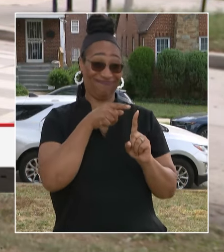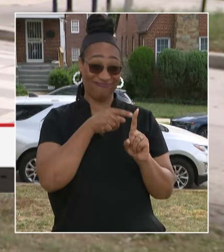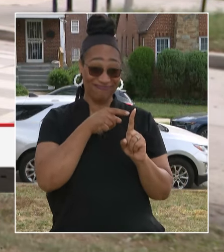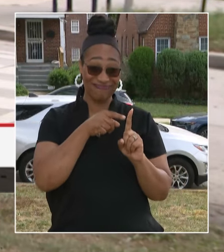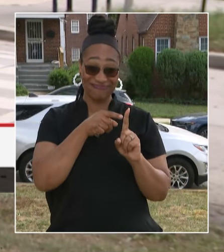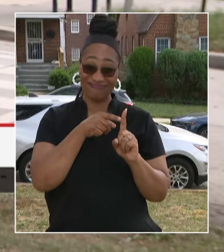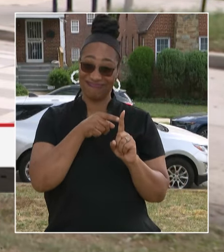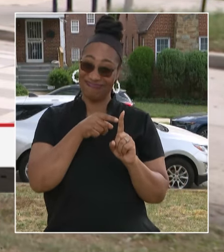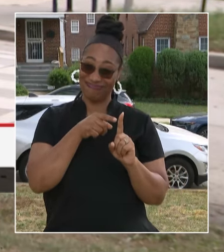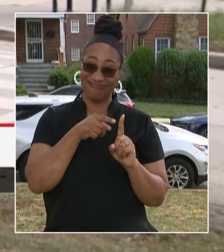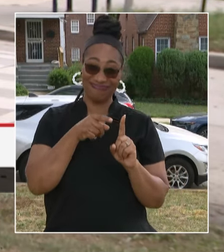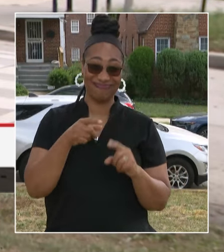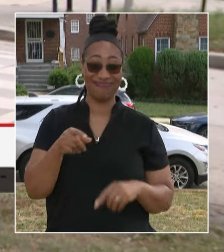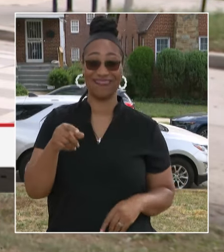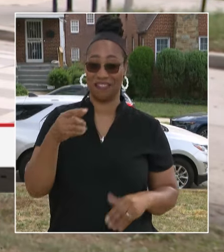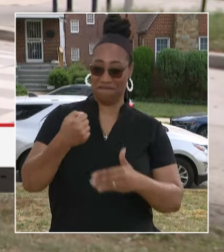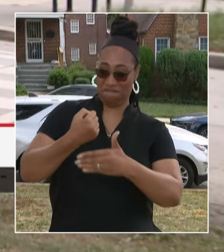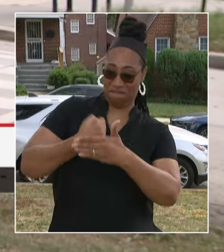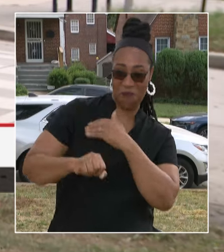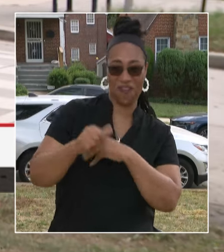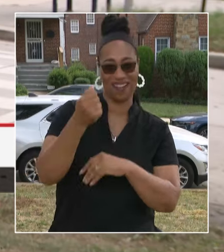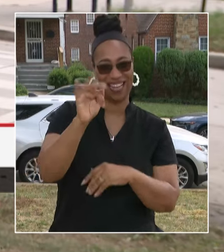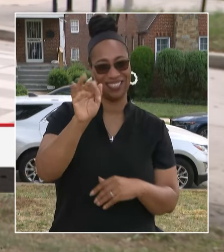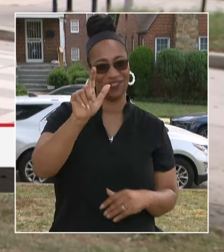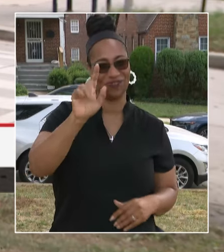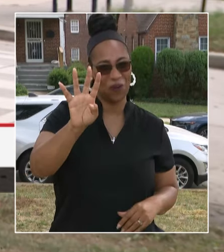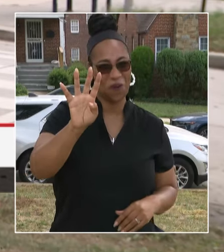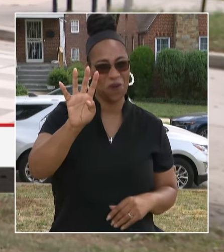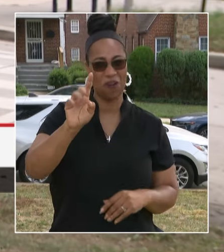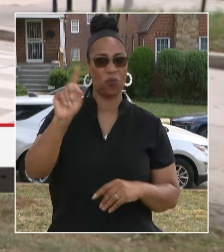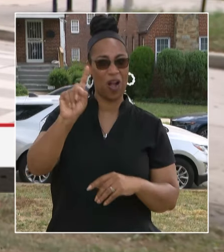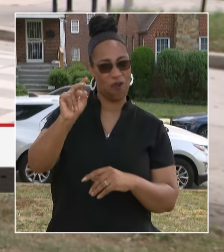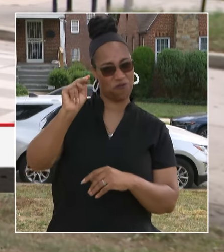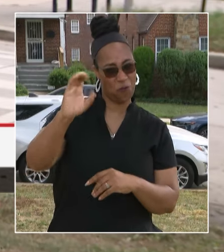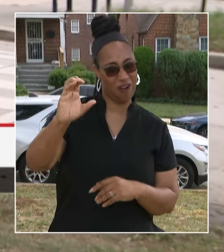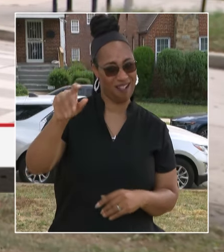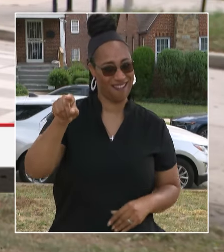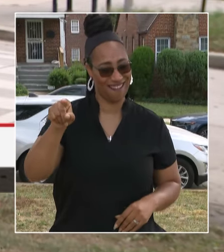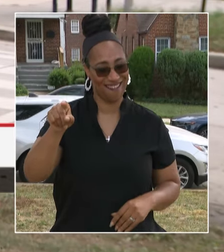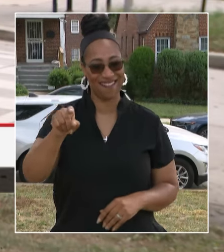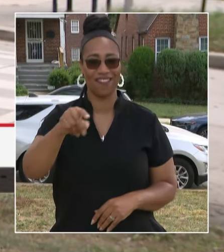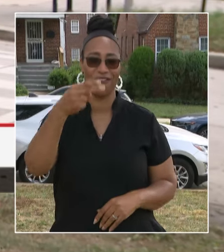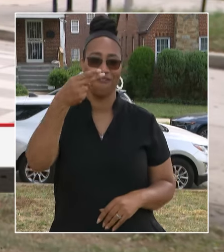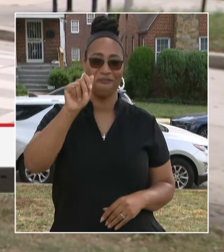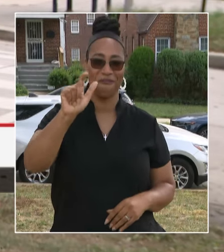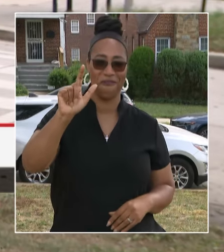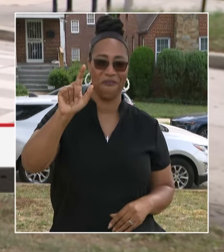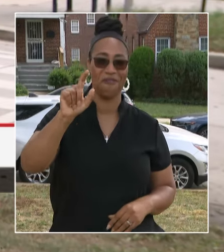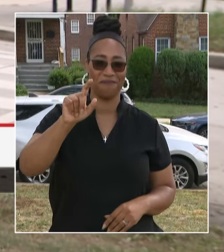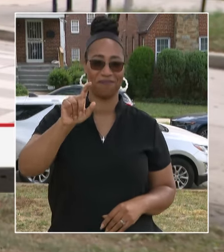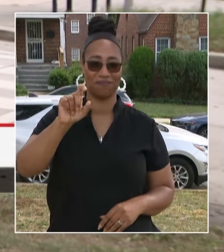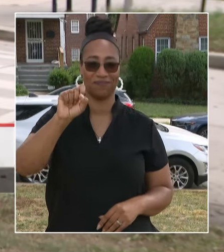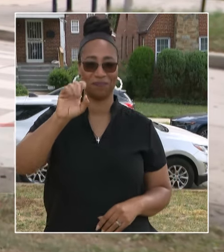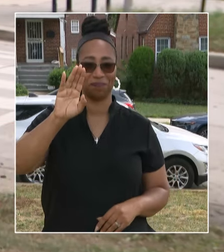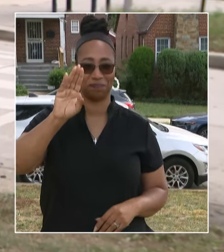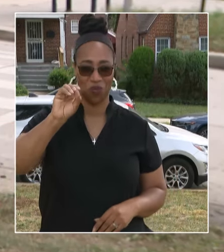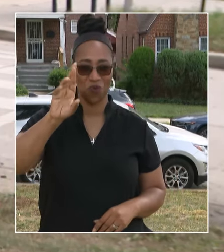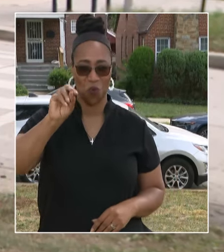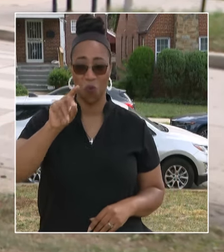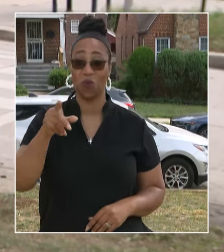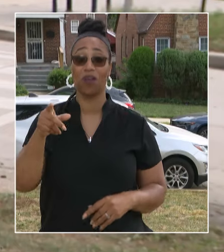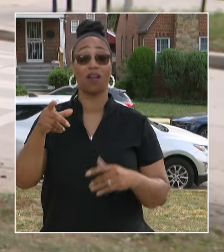District of Columbia to attend Howard University's School of Engineering and Architecture. He graduated in 1947 with a